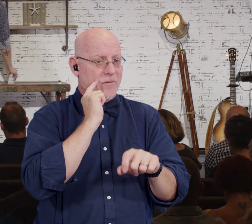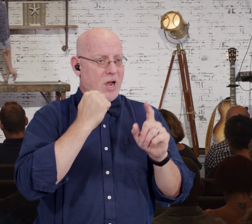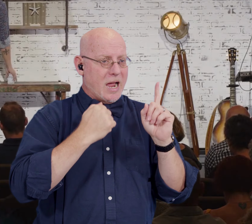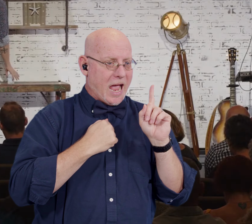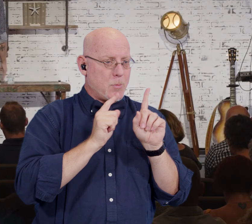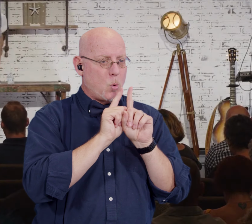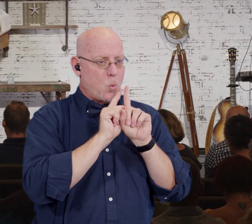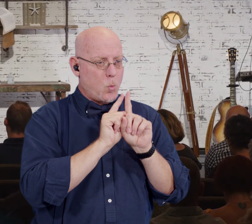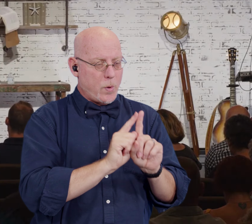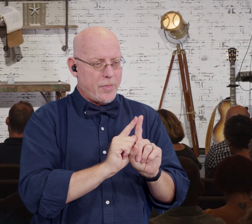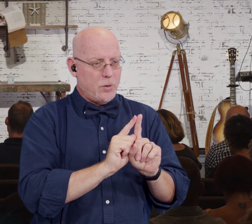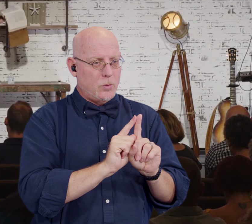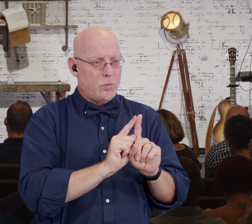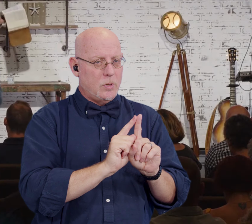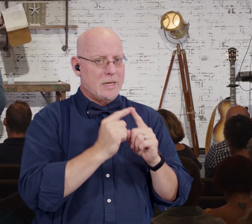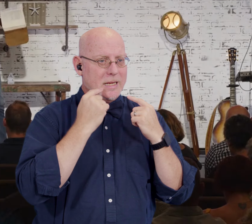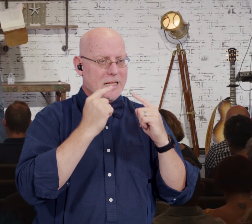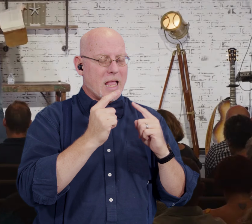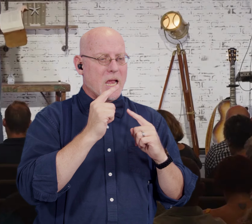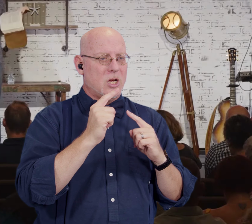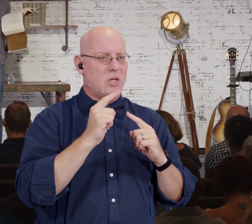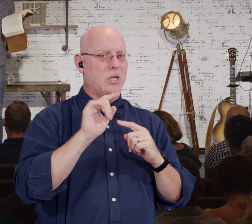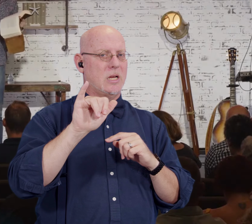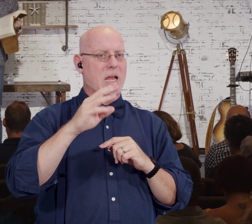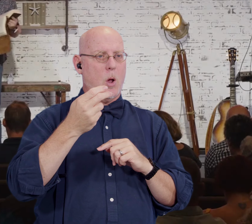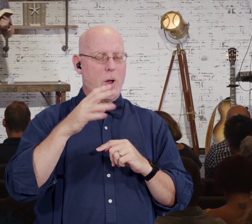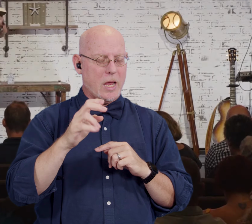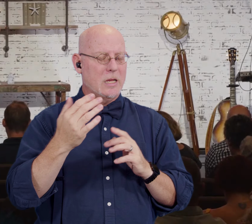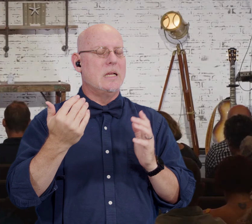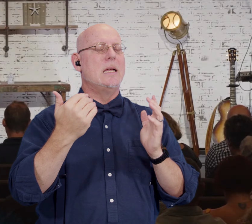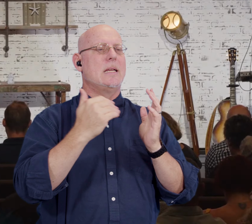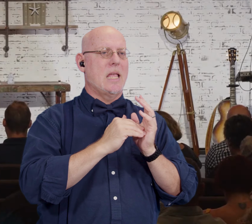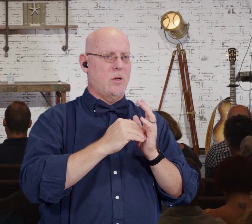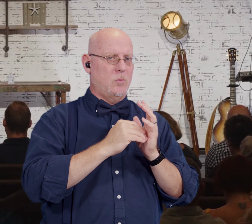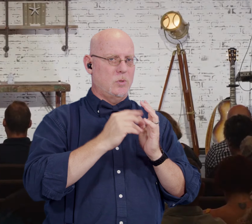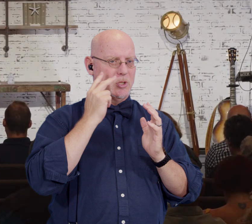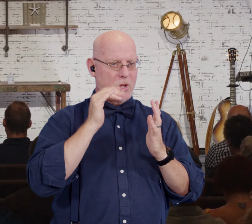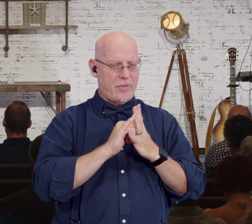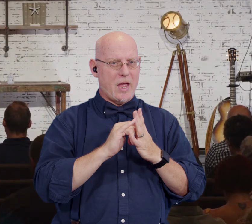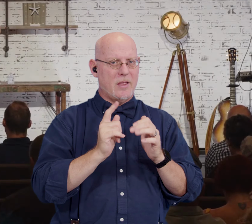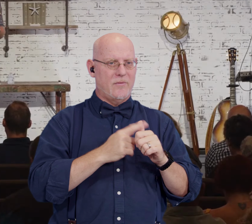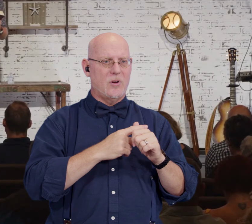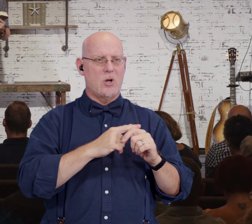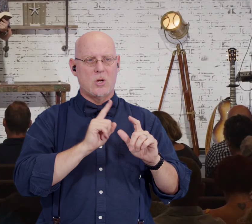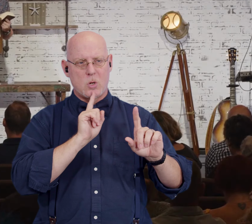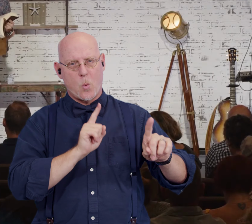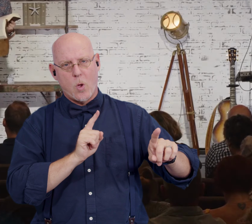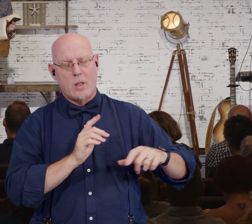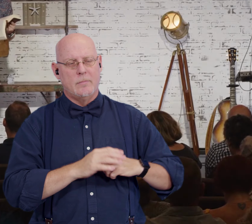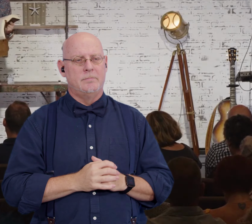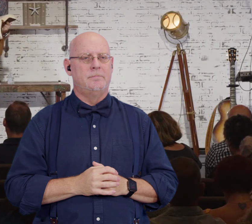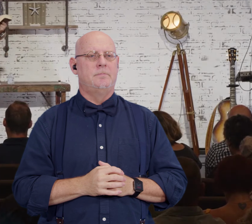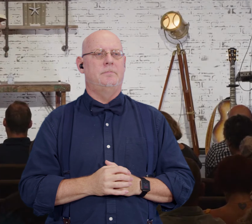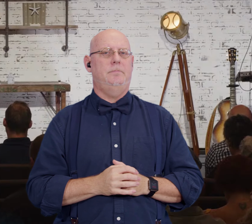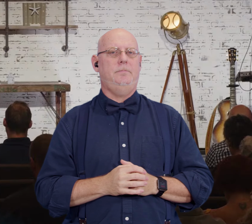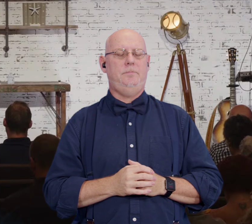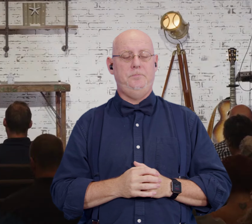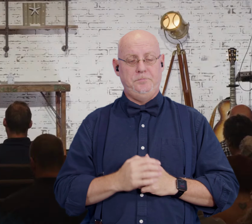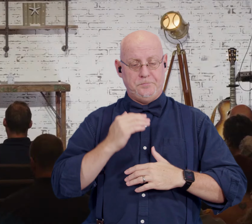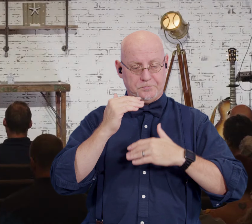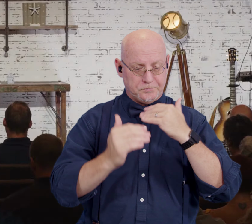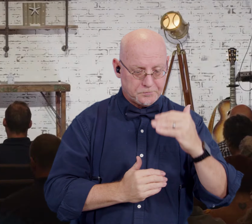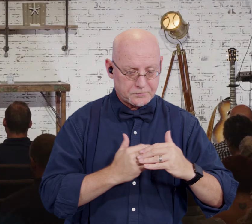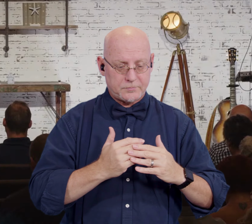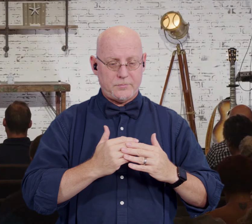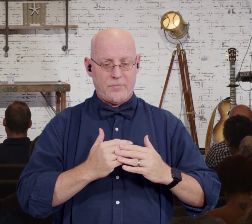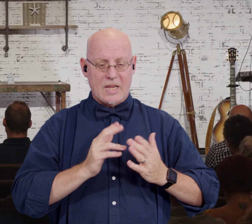For I am with you, declares Yahweh of hosts. There is that refrain again that we saw in the first oracle.